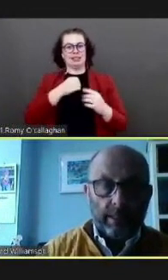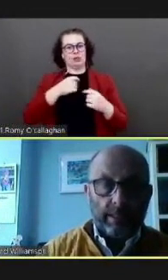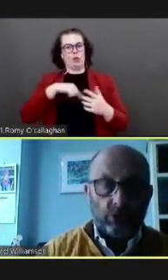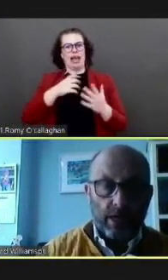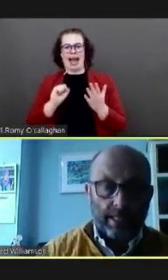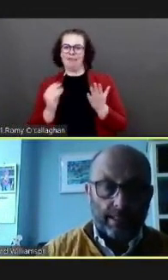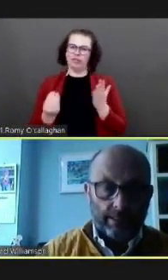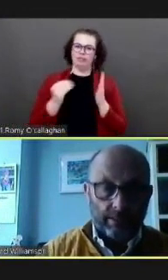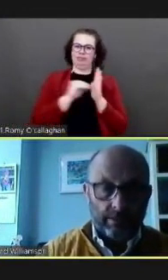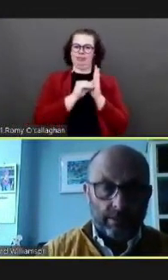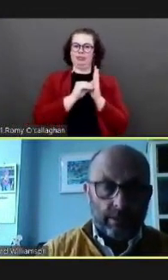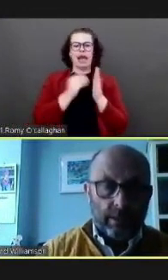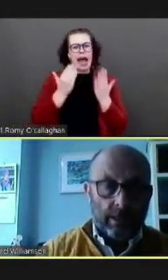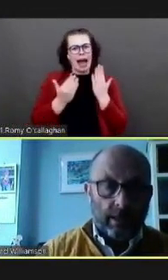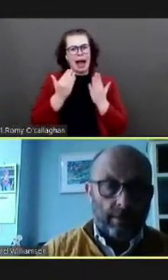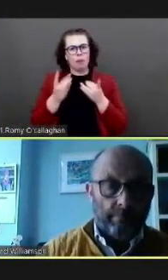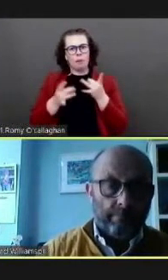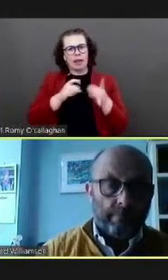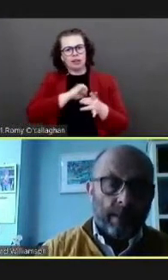are appropriately trained.